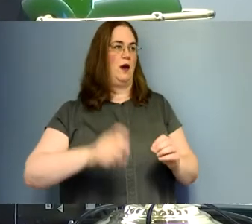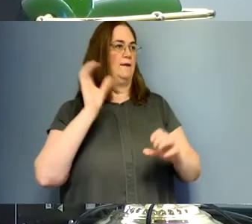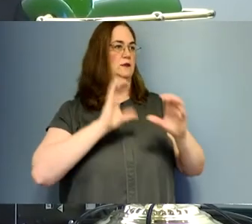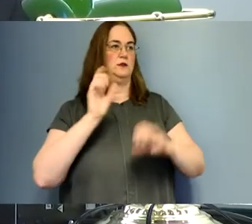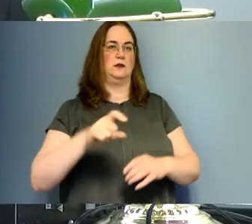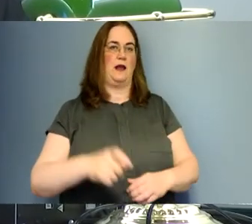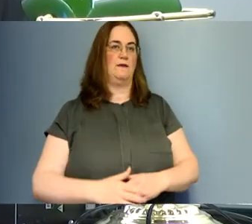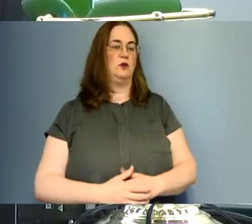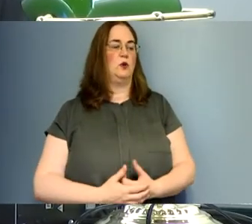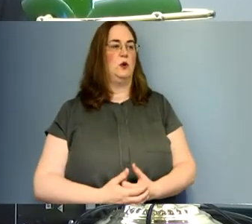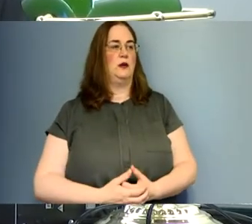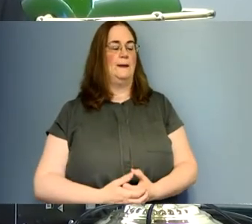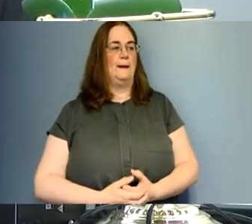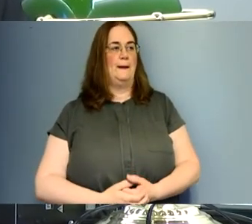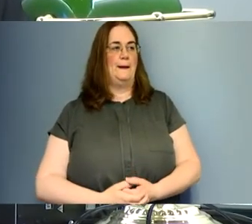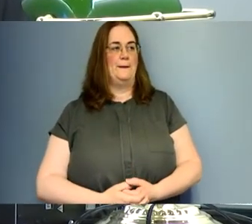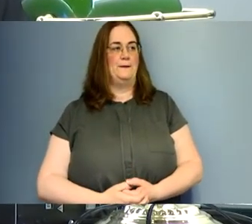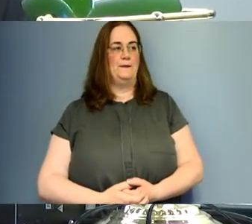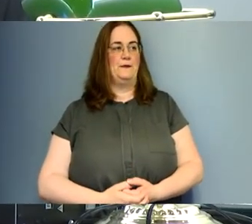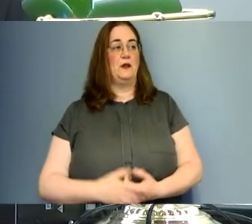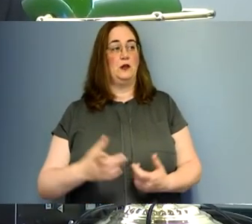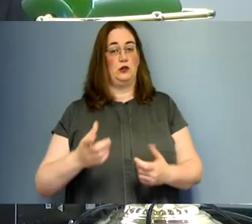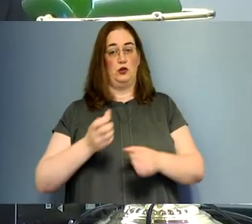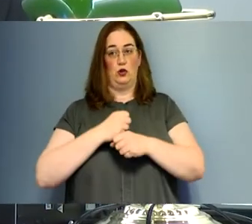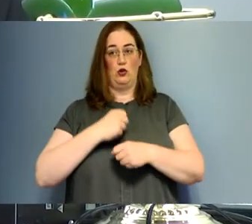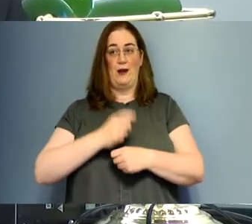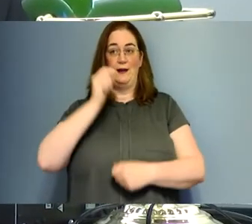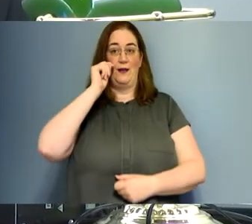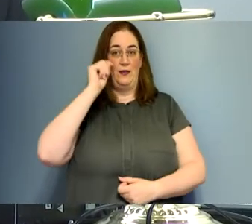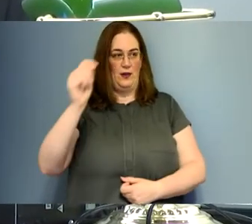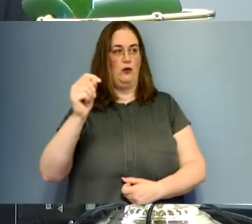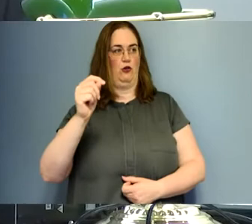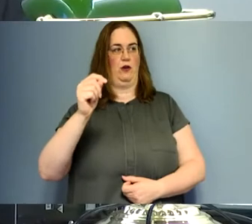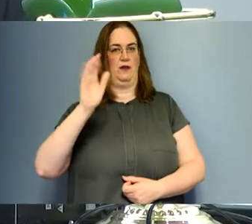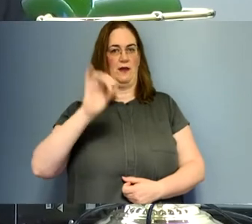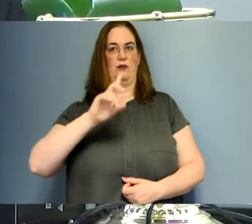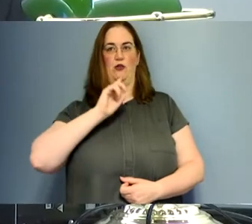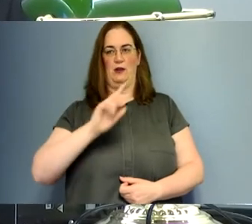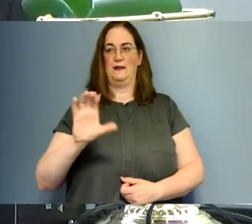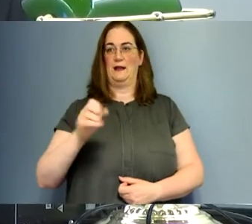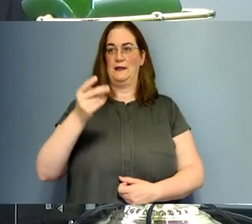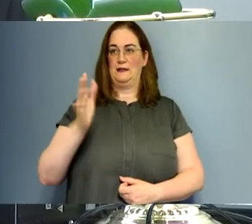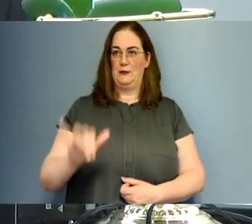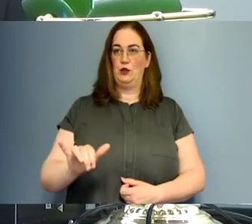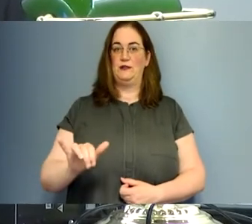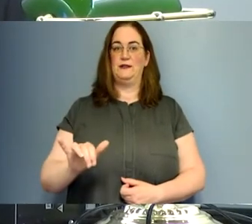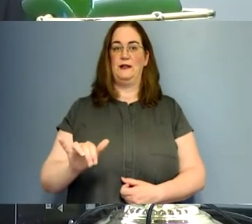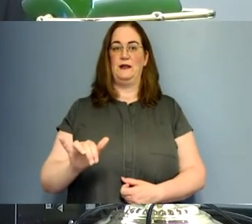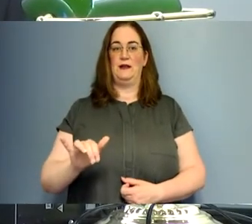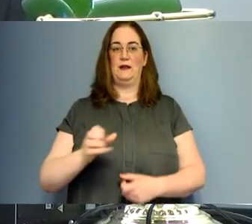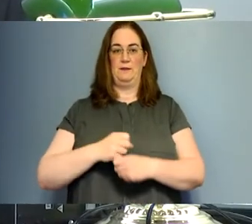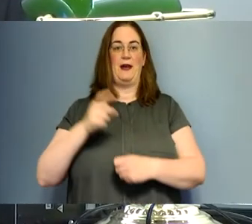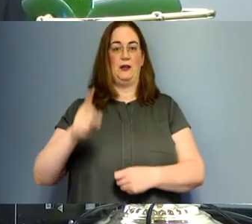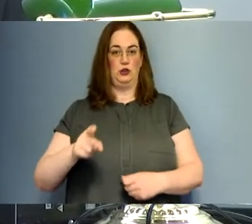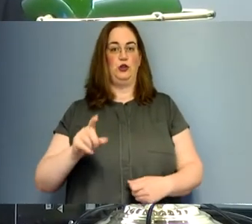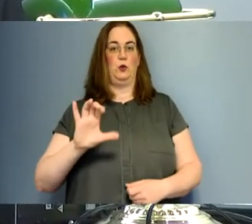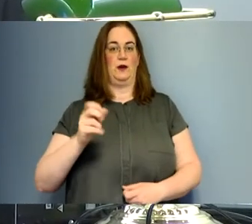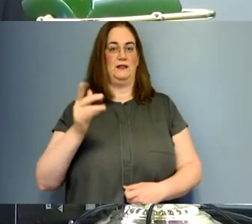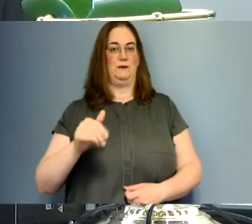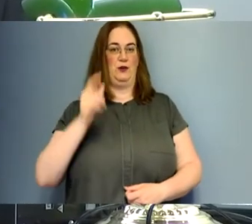I have to keep searching. To create a theory that there is a conspiracy makes you a conspiracy theorist.